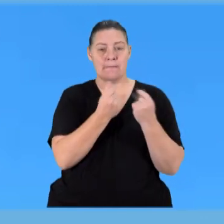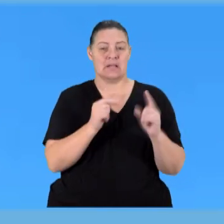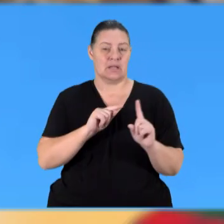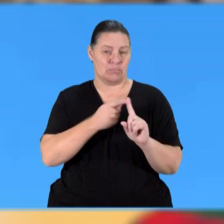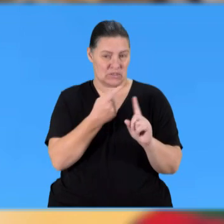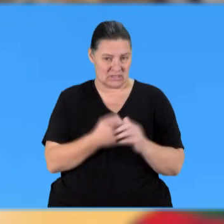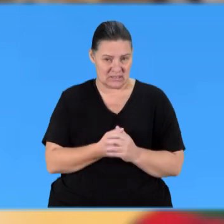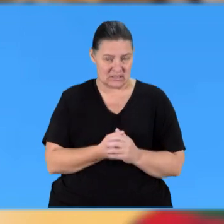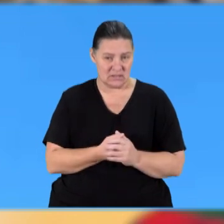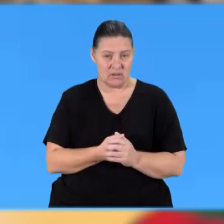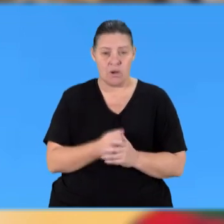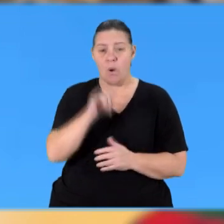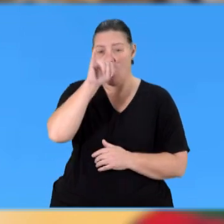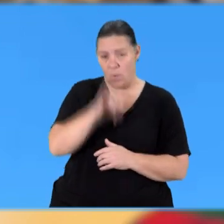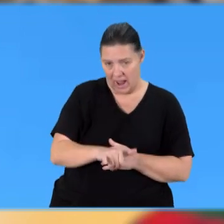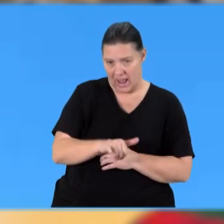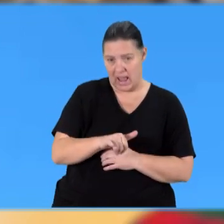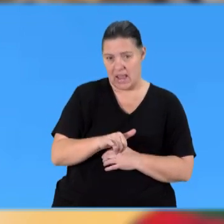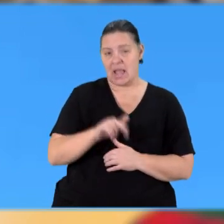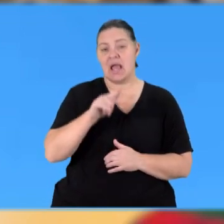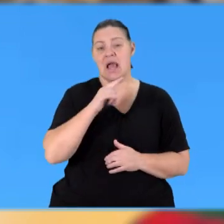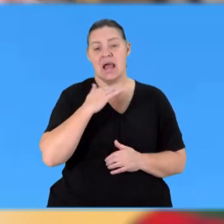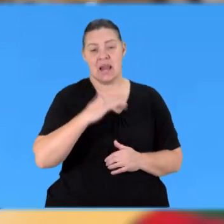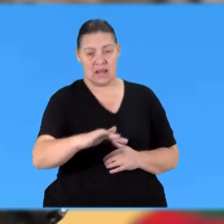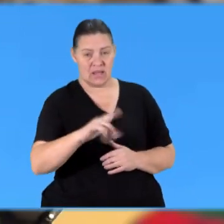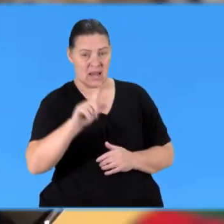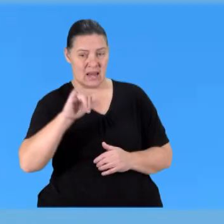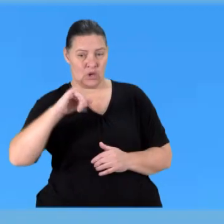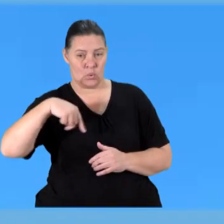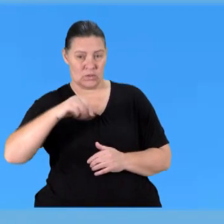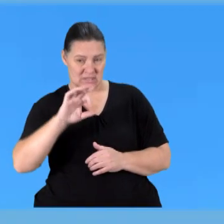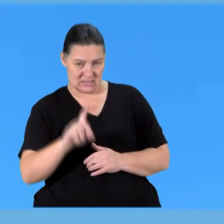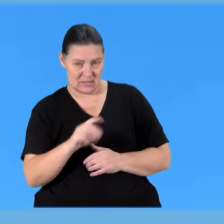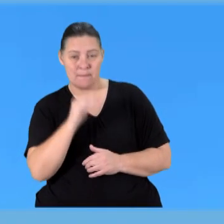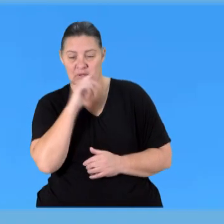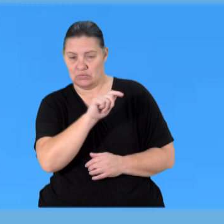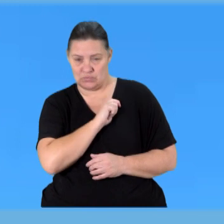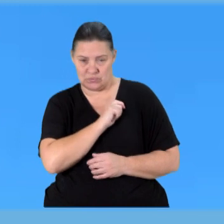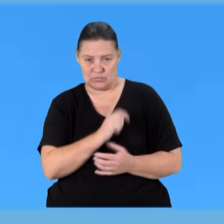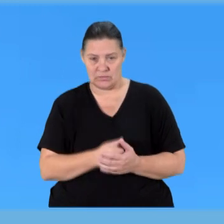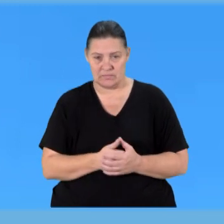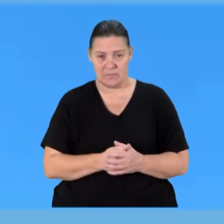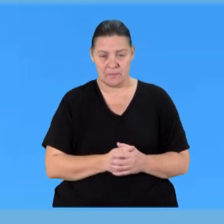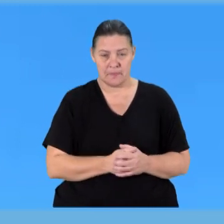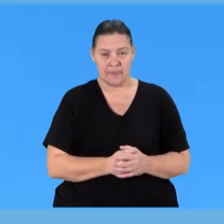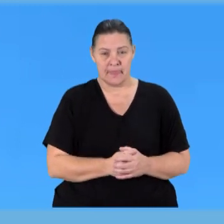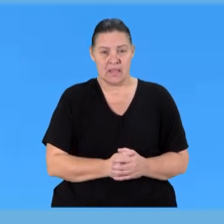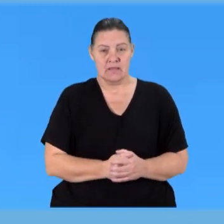point, which then means that Y is a liquid. That is true. So this statement is also true.